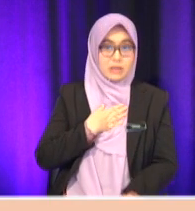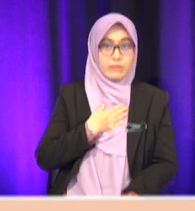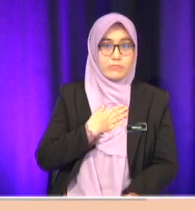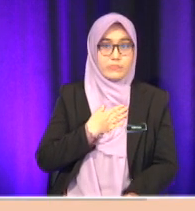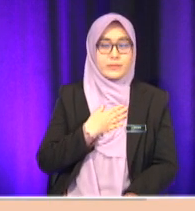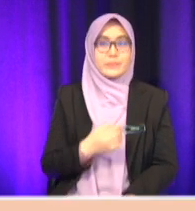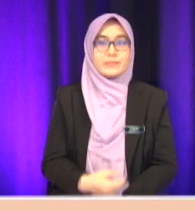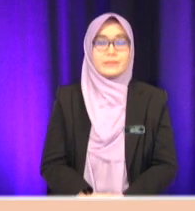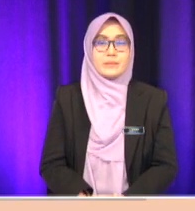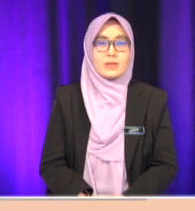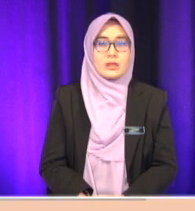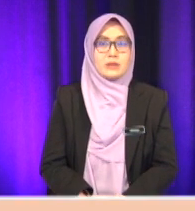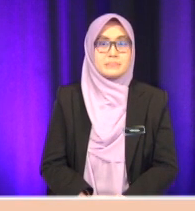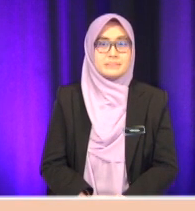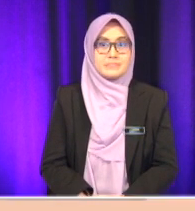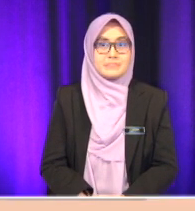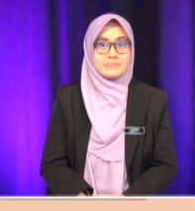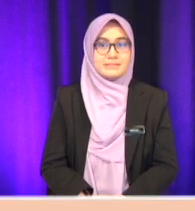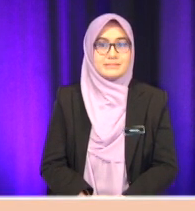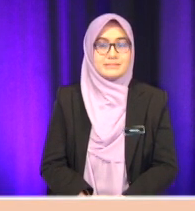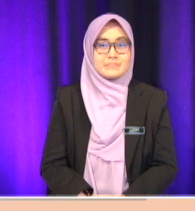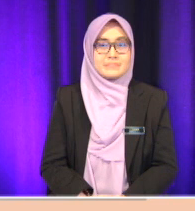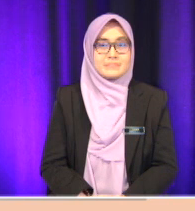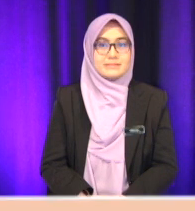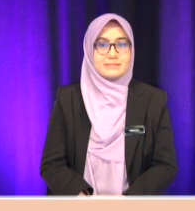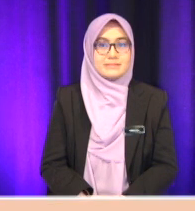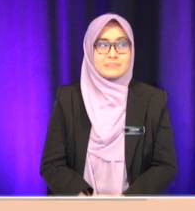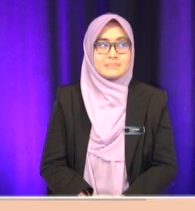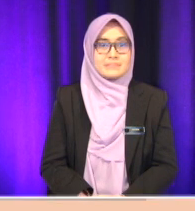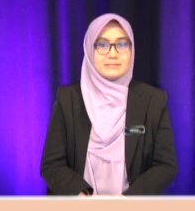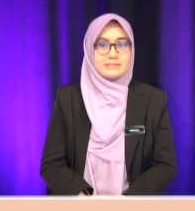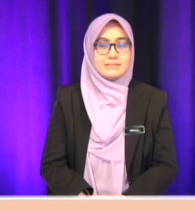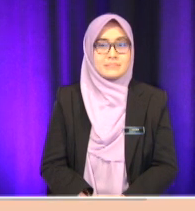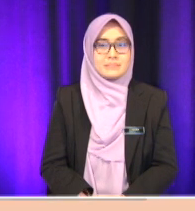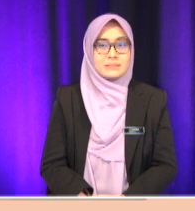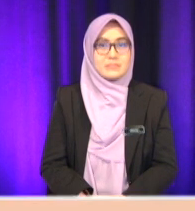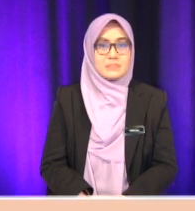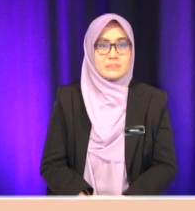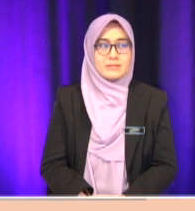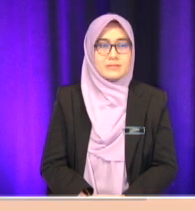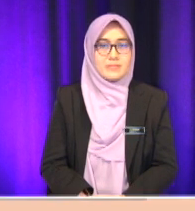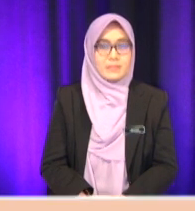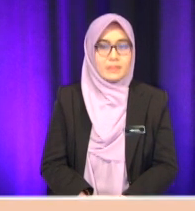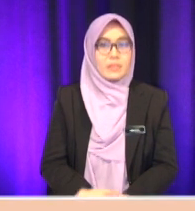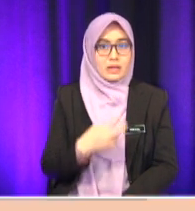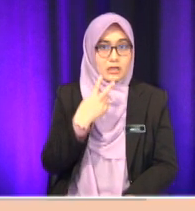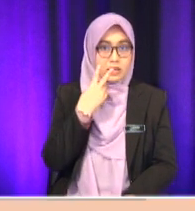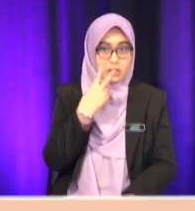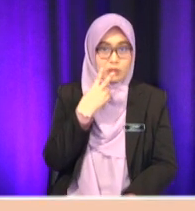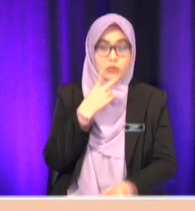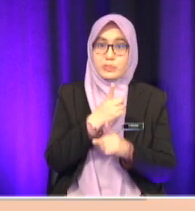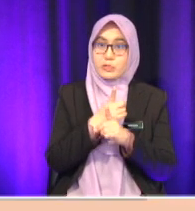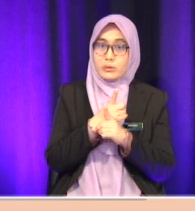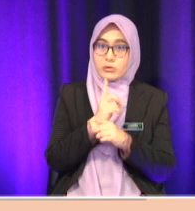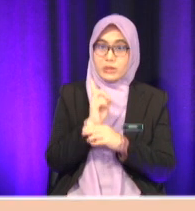Myself. E. Okay. I have been involved in community service,